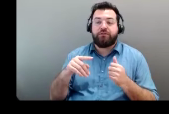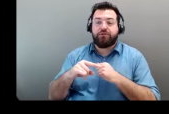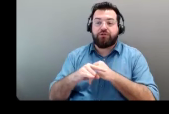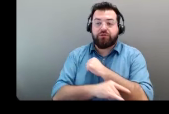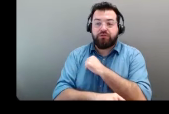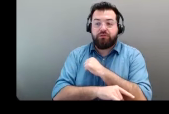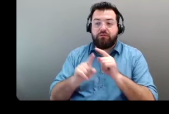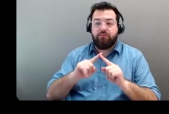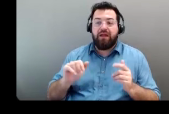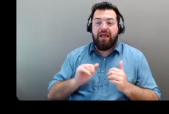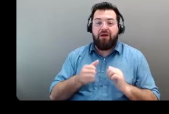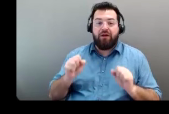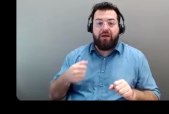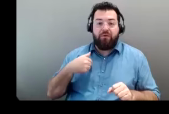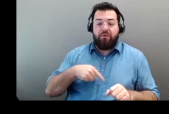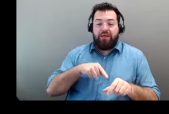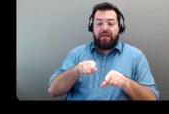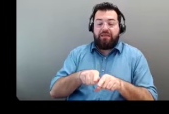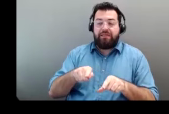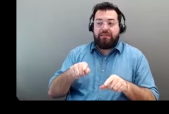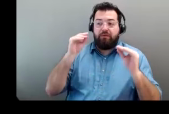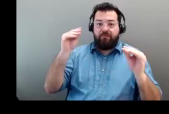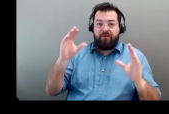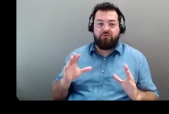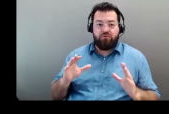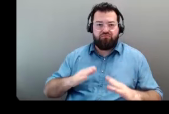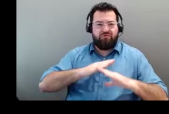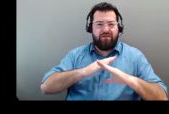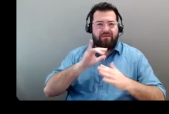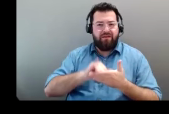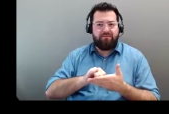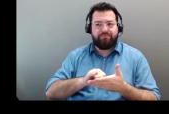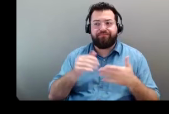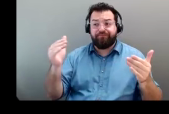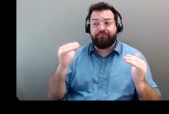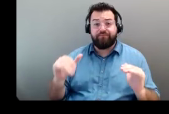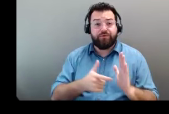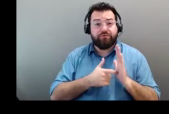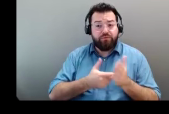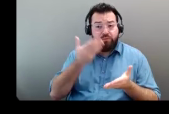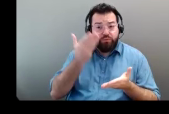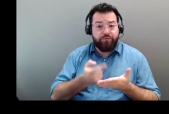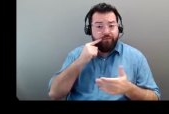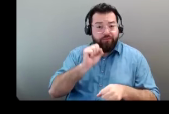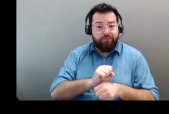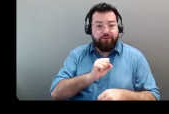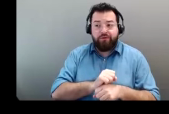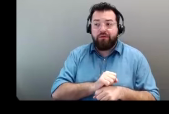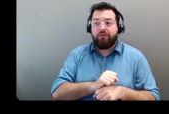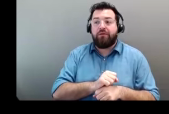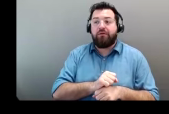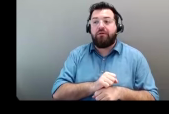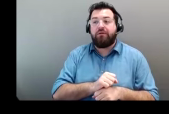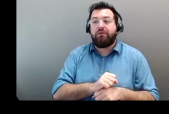as professors, can we get around that? And requiring proof of work, redesigning assessments to emphasize